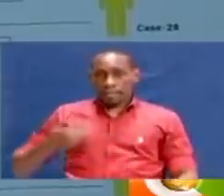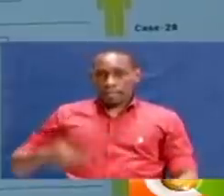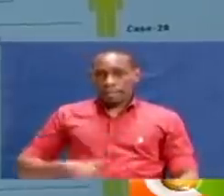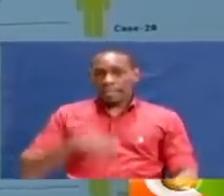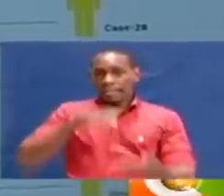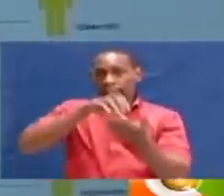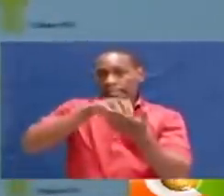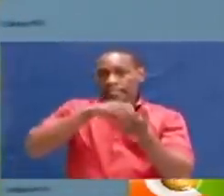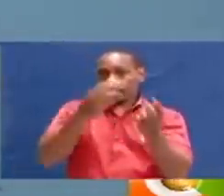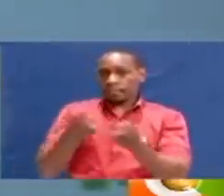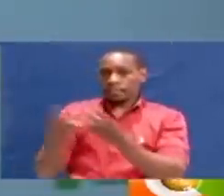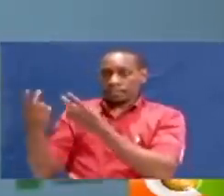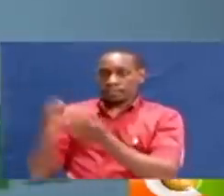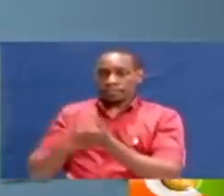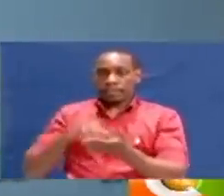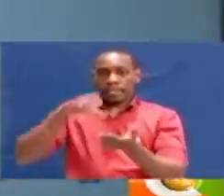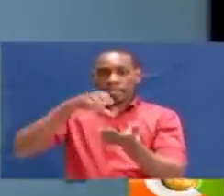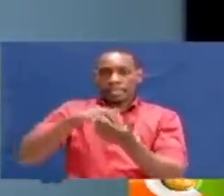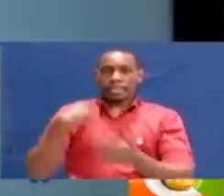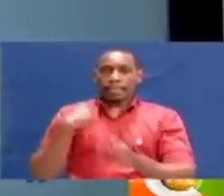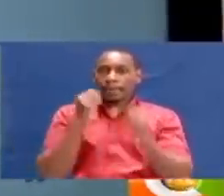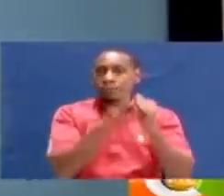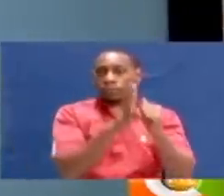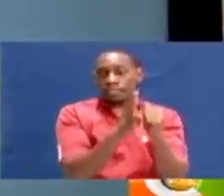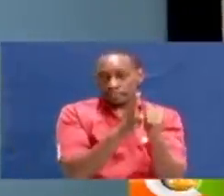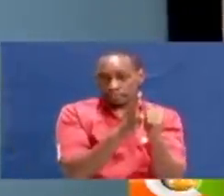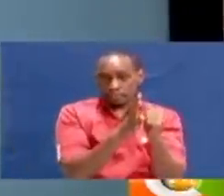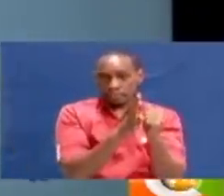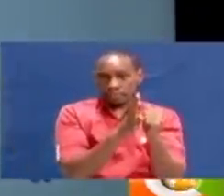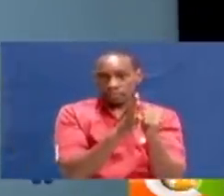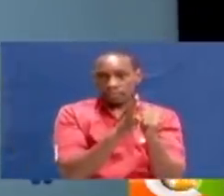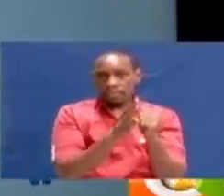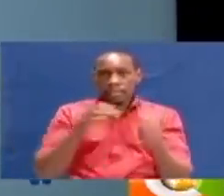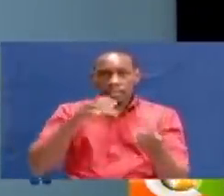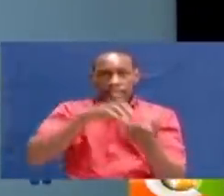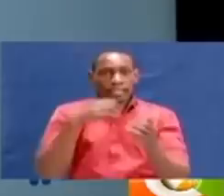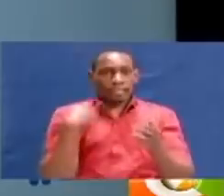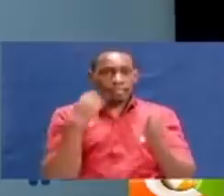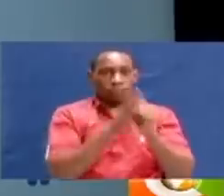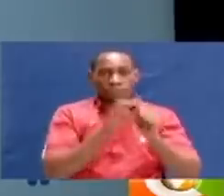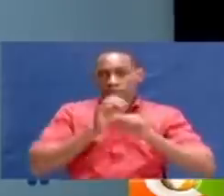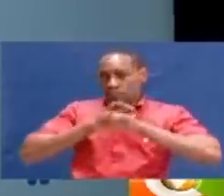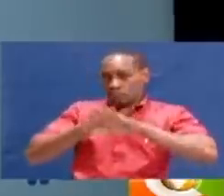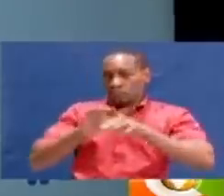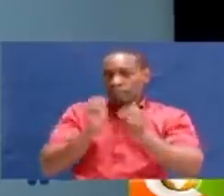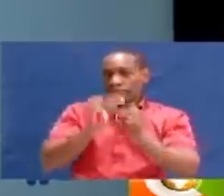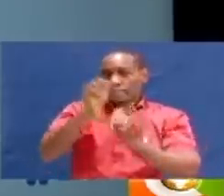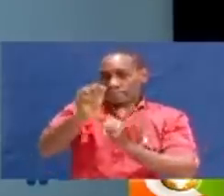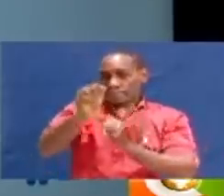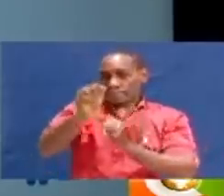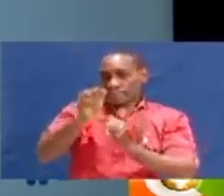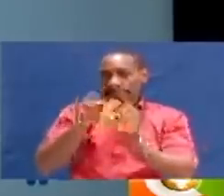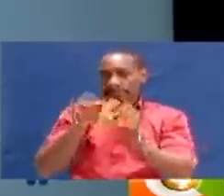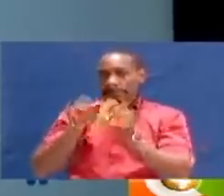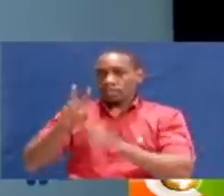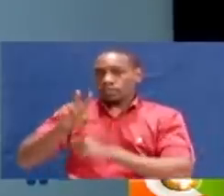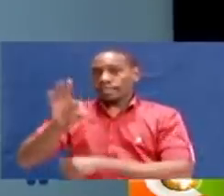case in Malindi, case number 14. All right? From case number 14, case number 15, case number